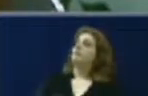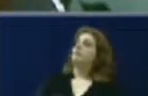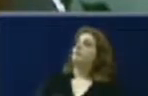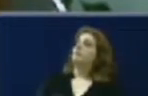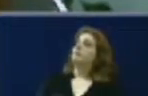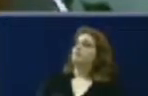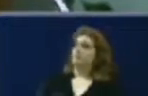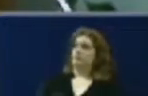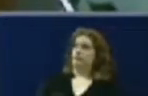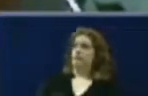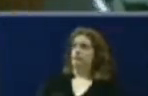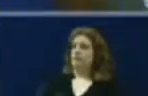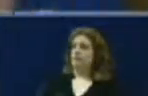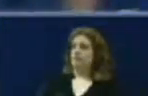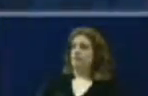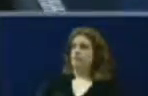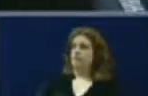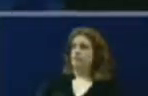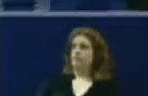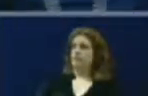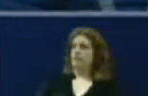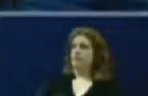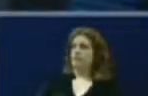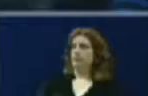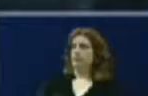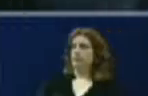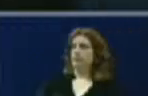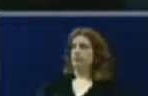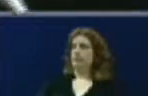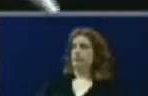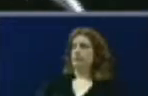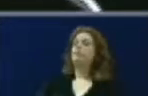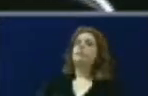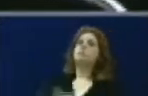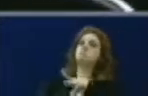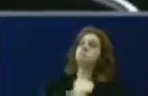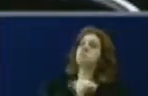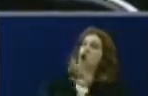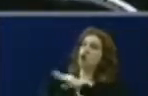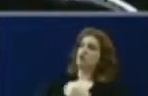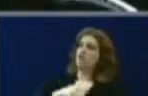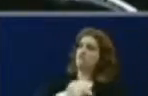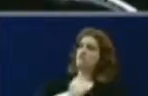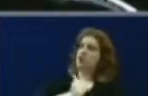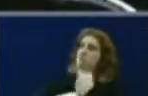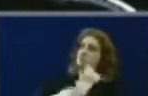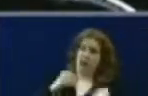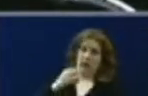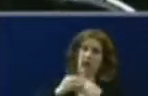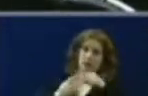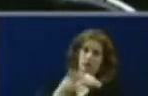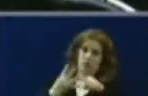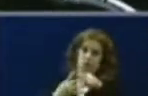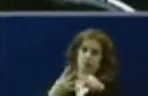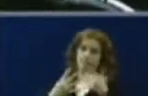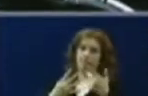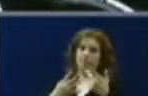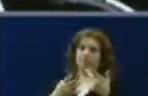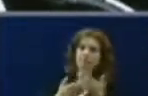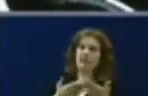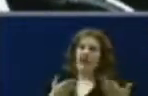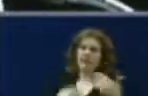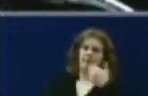Okay. And Linda will take under advisement adding those items that you mentioned to the agenda. Thank you.